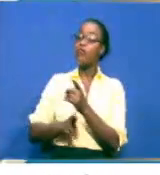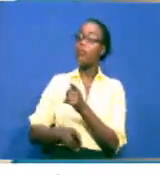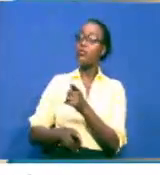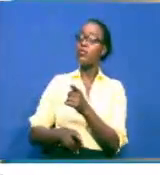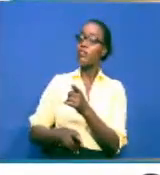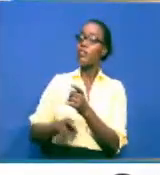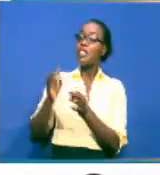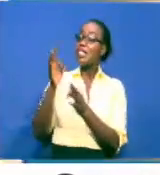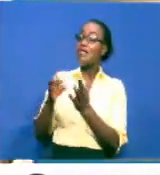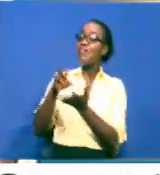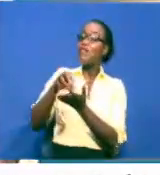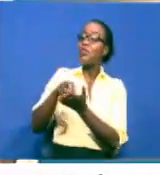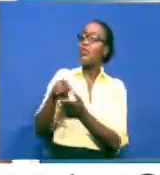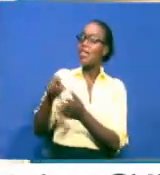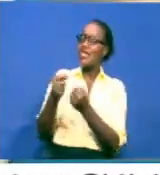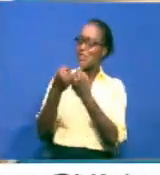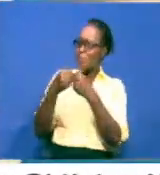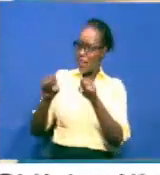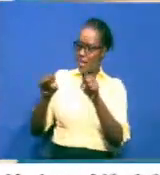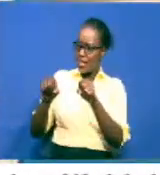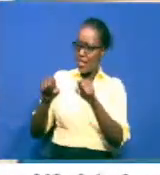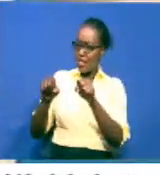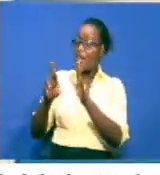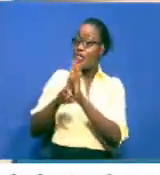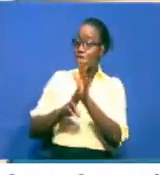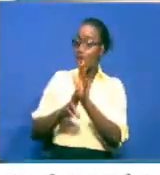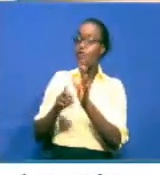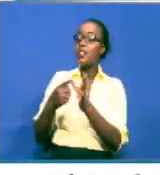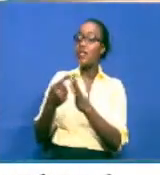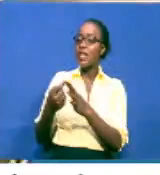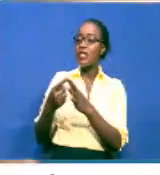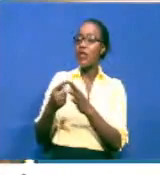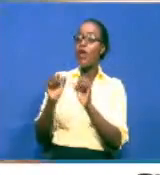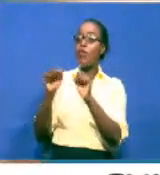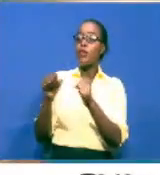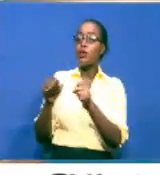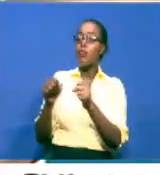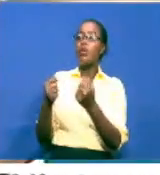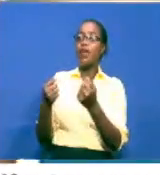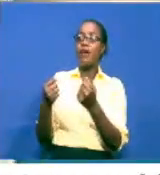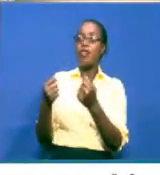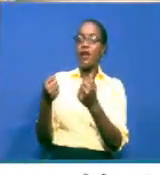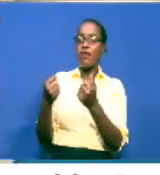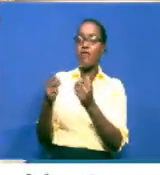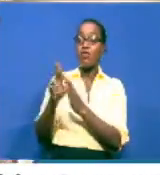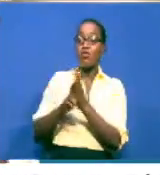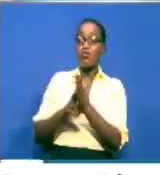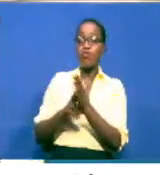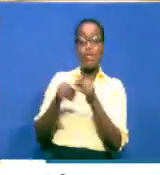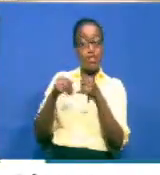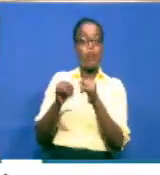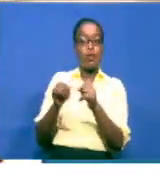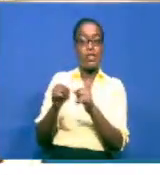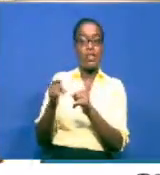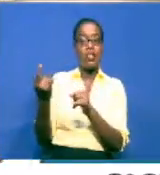such situations, if they flout regulations, then that is when probably the enforcement can come in. Mm-hmm. And even when the enforcement comes